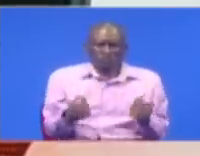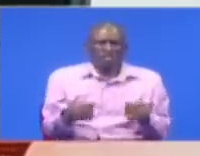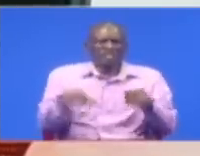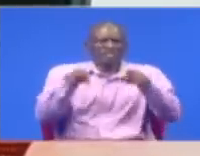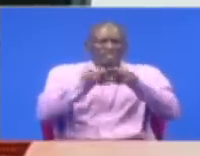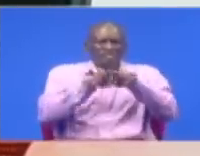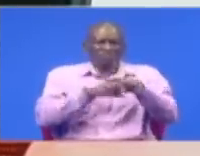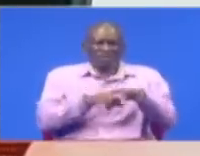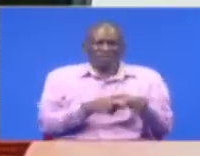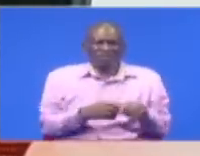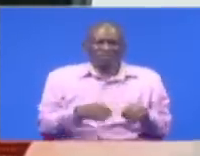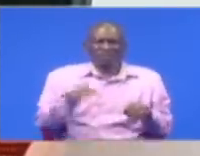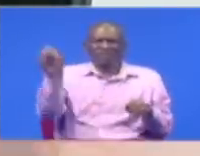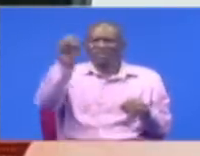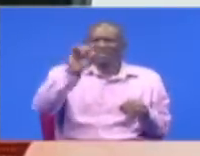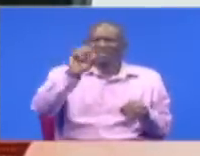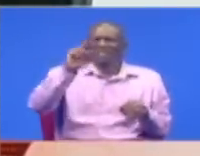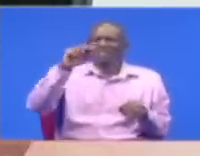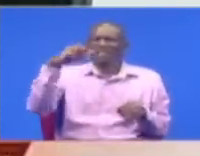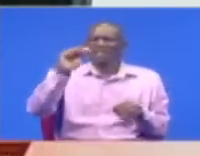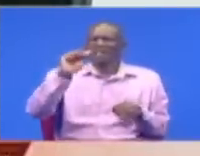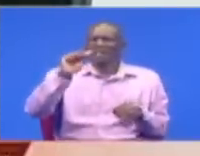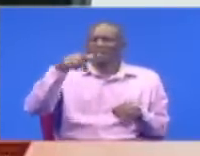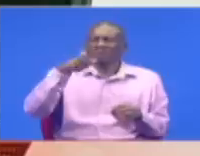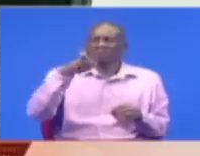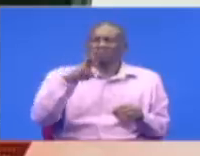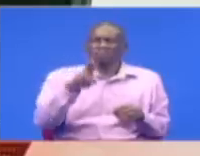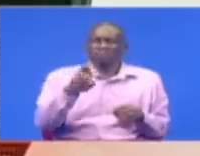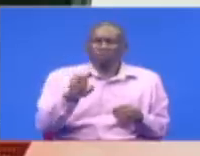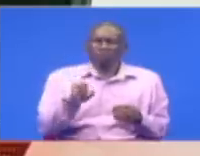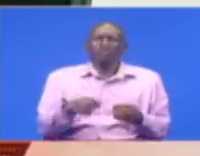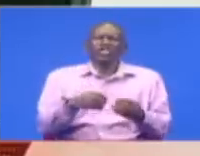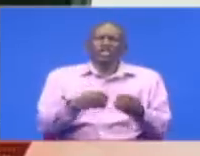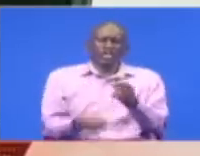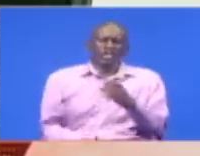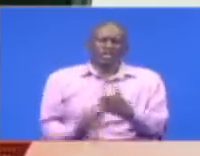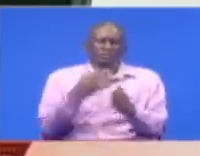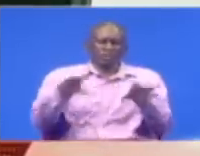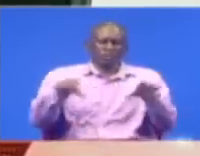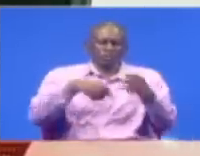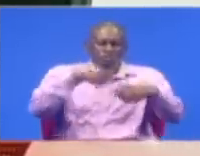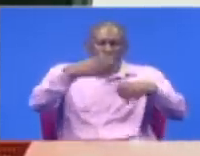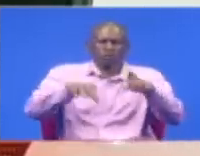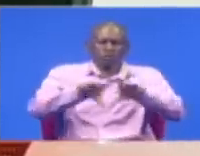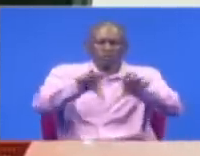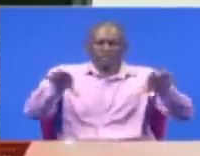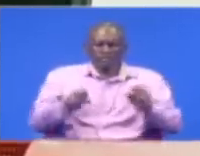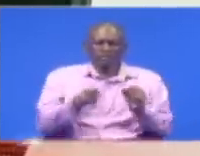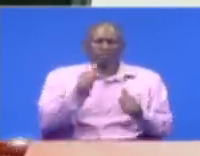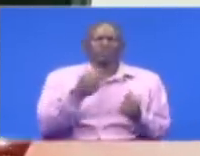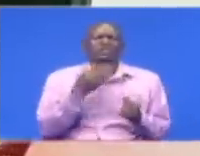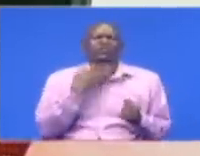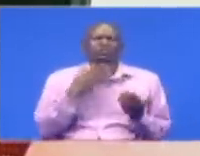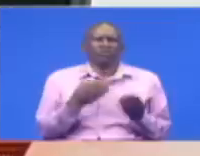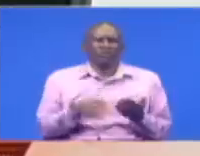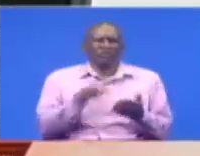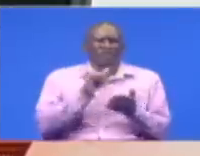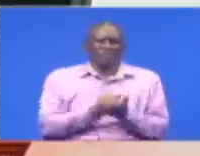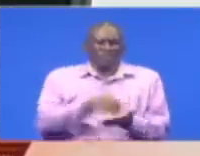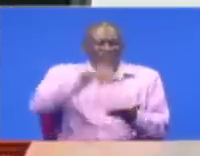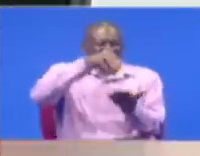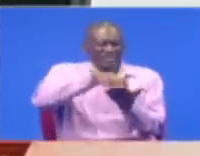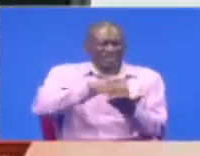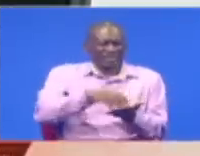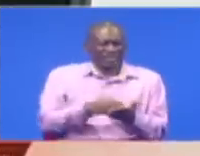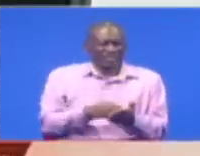simultaneously they put in place the process or the system I am craving for, that cases